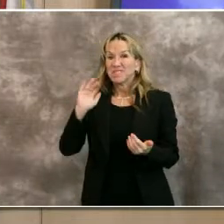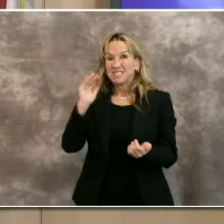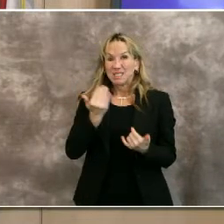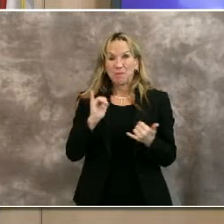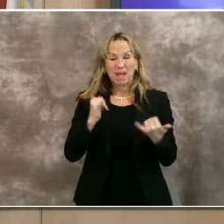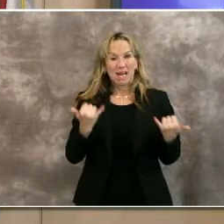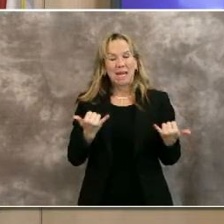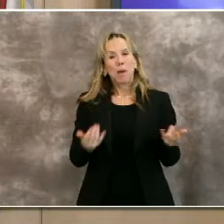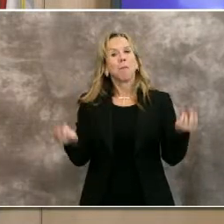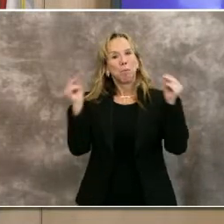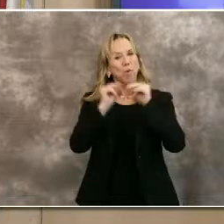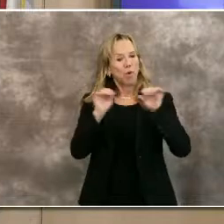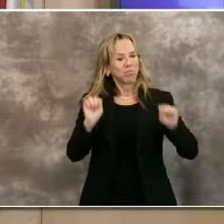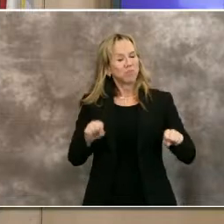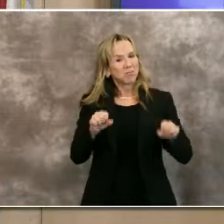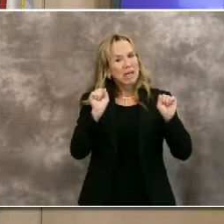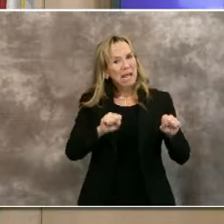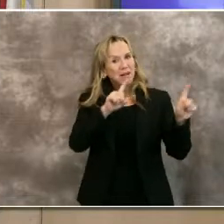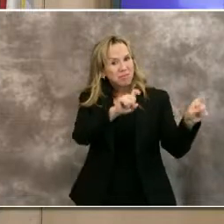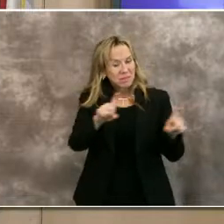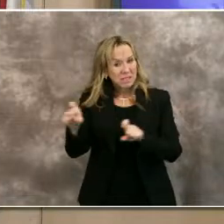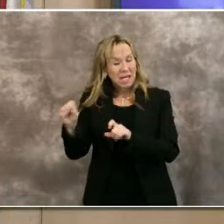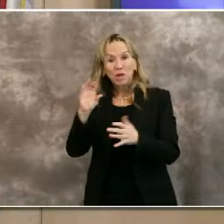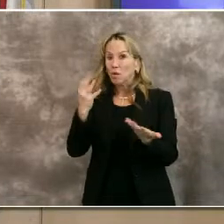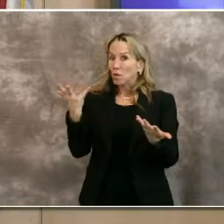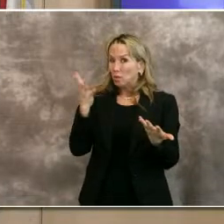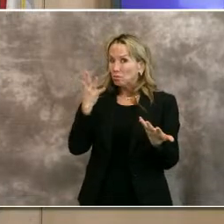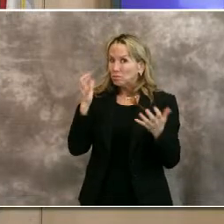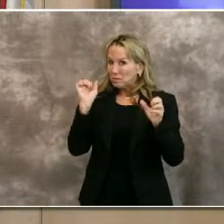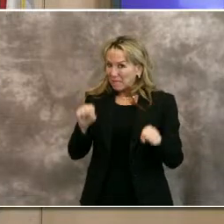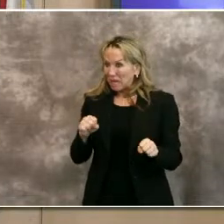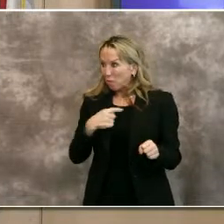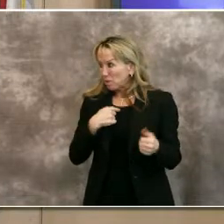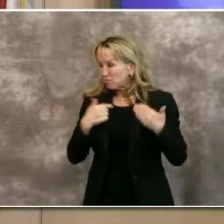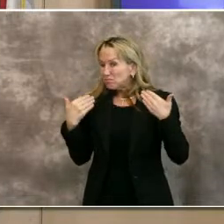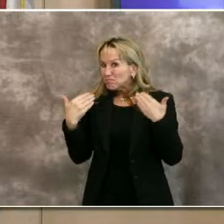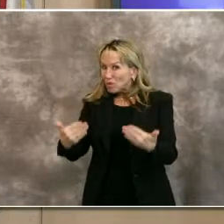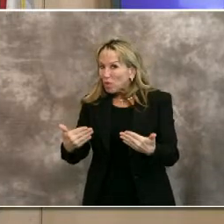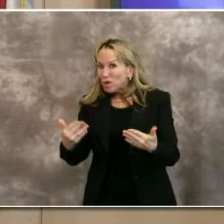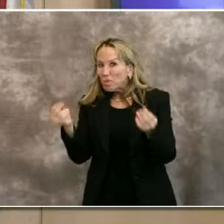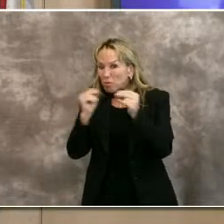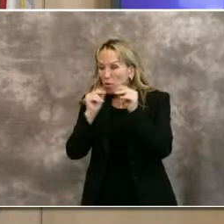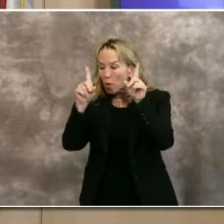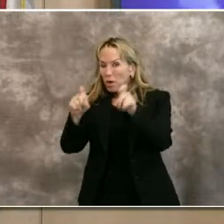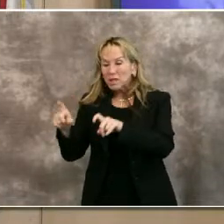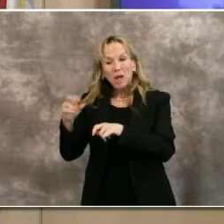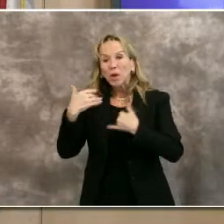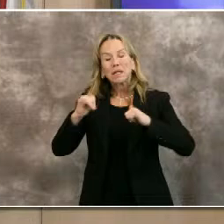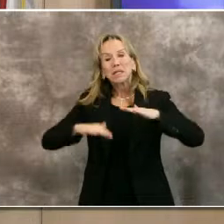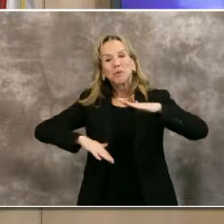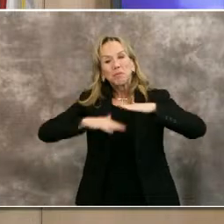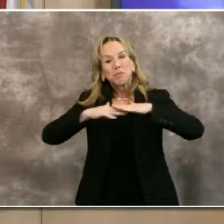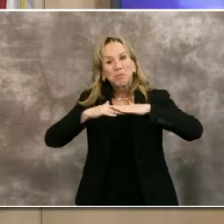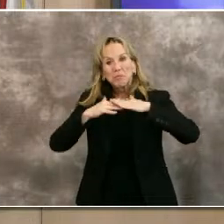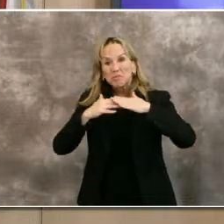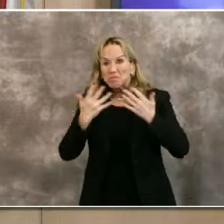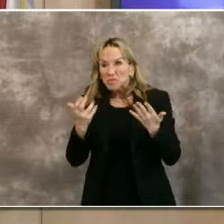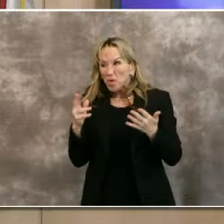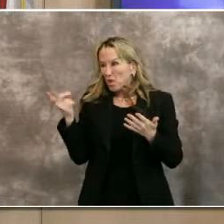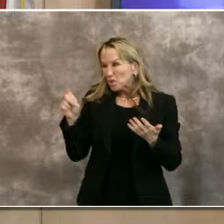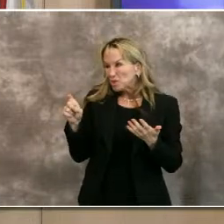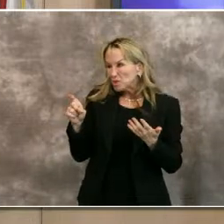we have much more capacity than that. Do we and will we use much more capacity than that in another wave should that